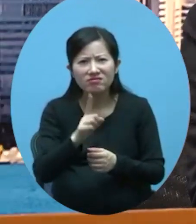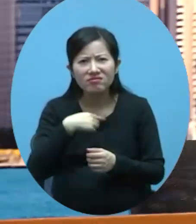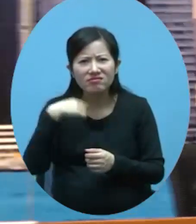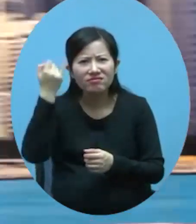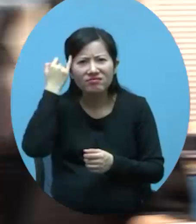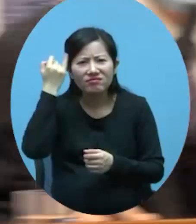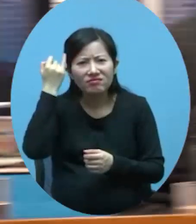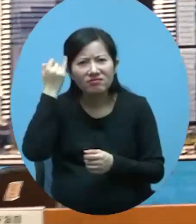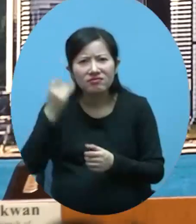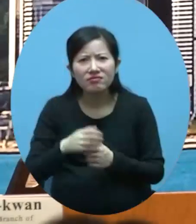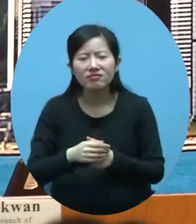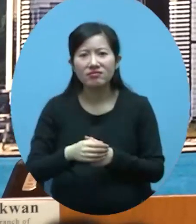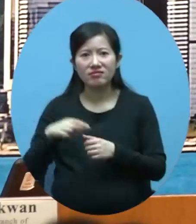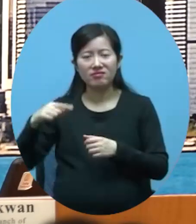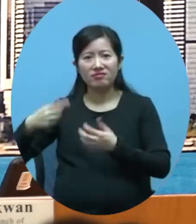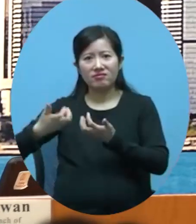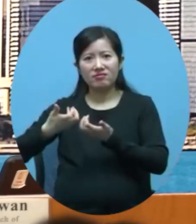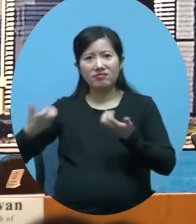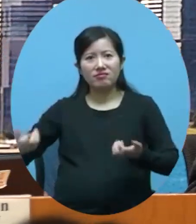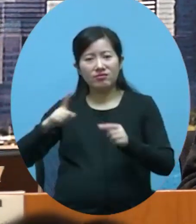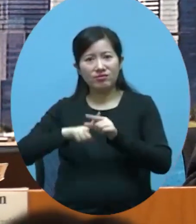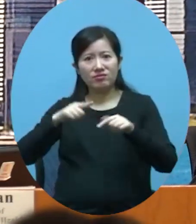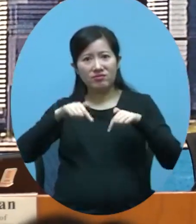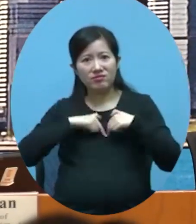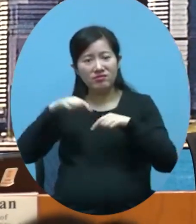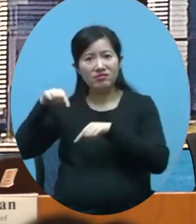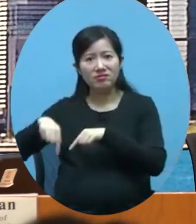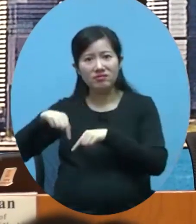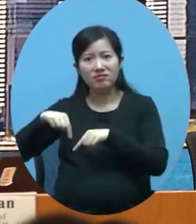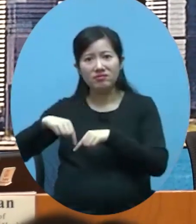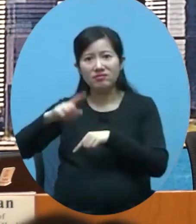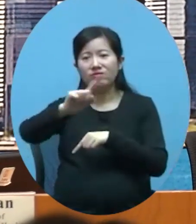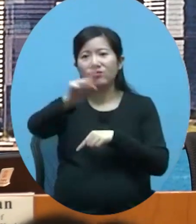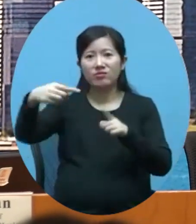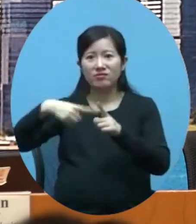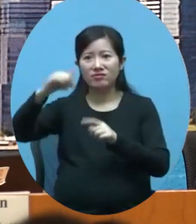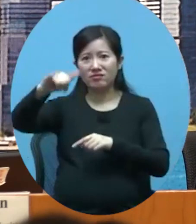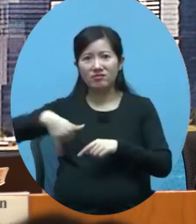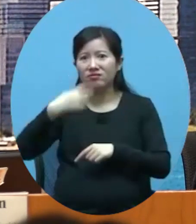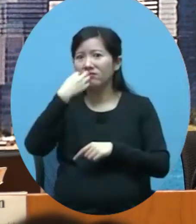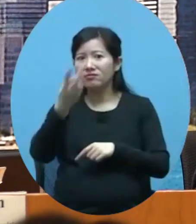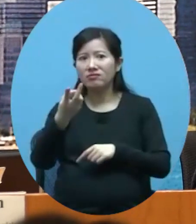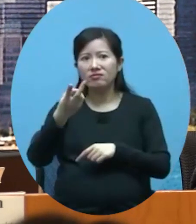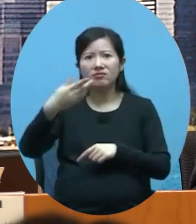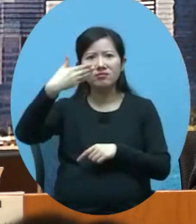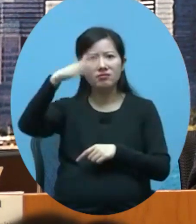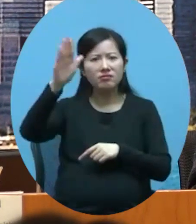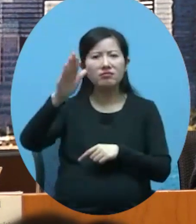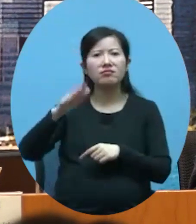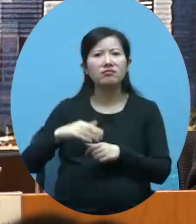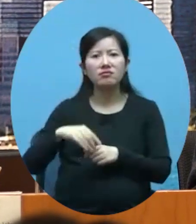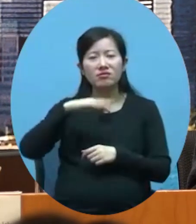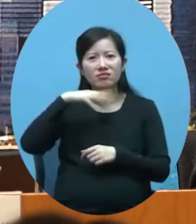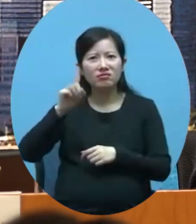centers in principle visitors are not allowed unless there are some exceptional condition which